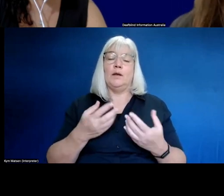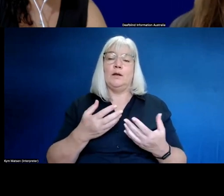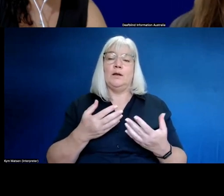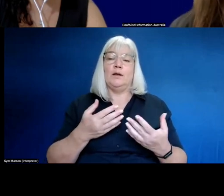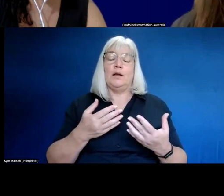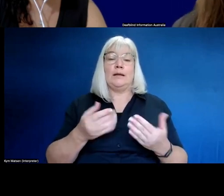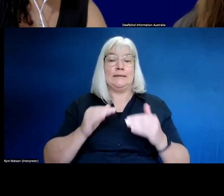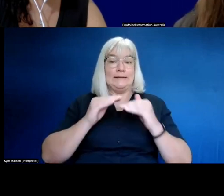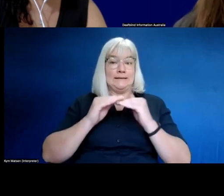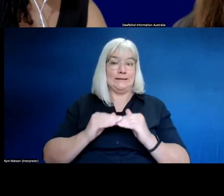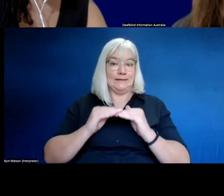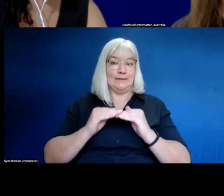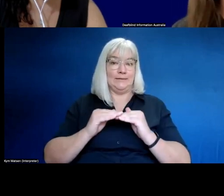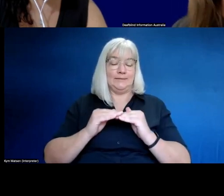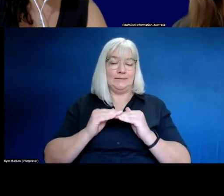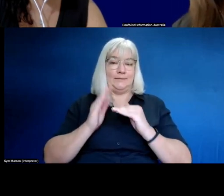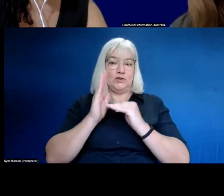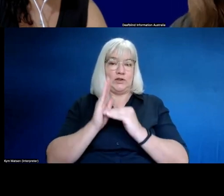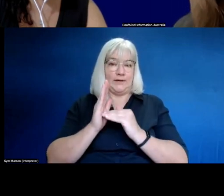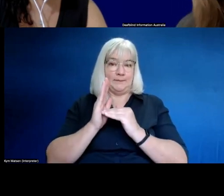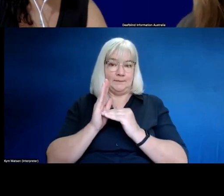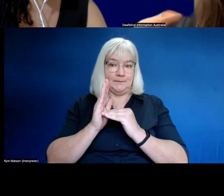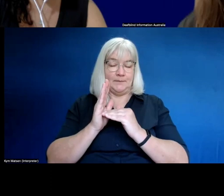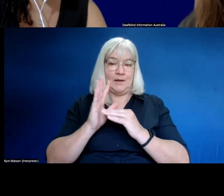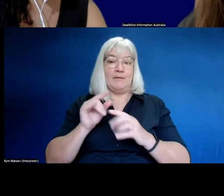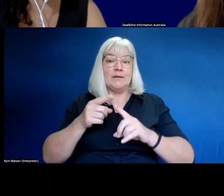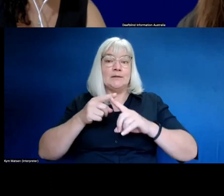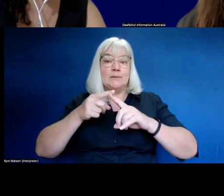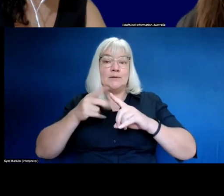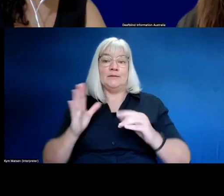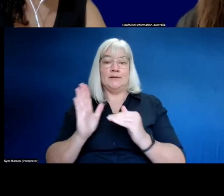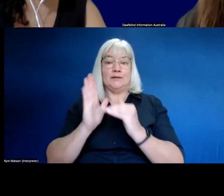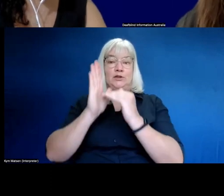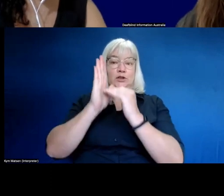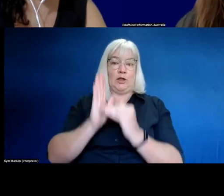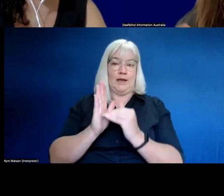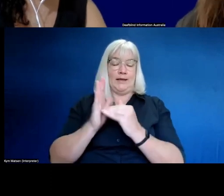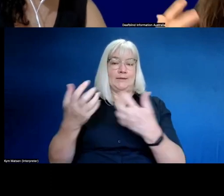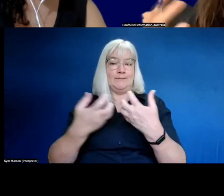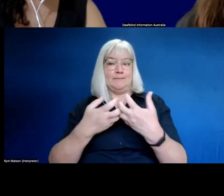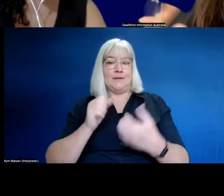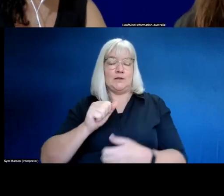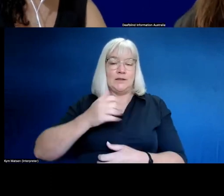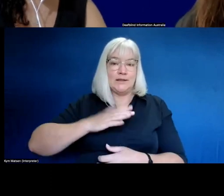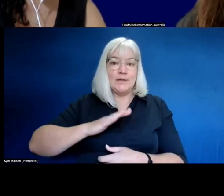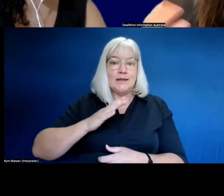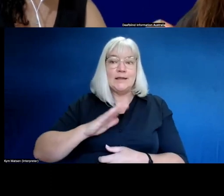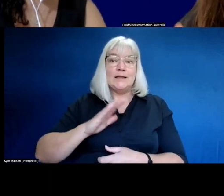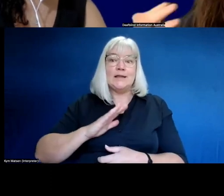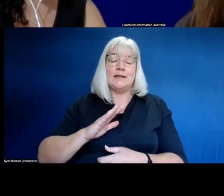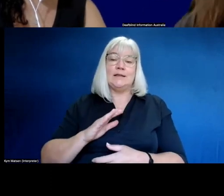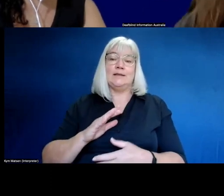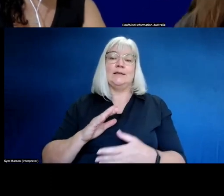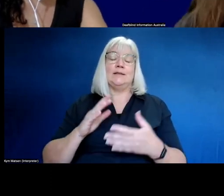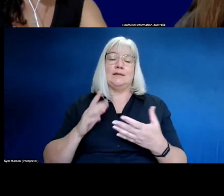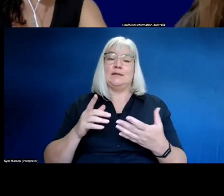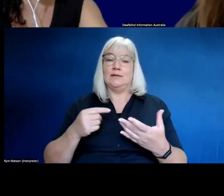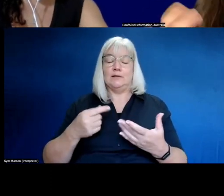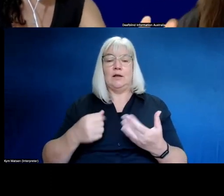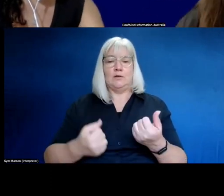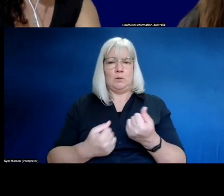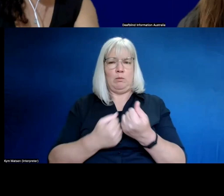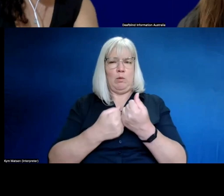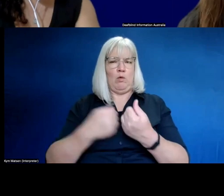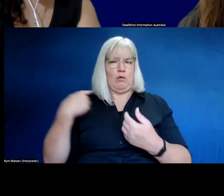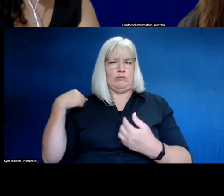seating, so like prescribed seating systems often provide a lot of postural support,